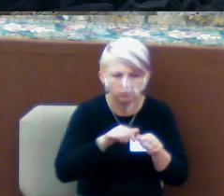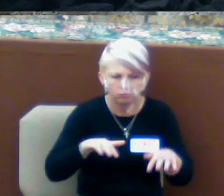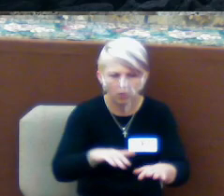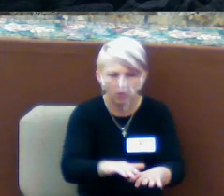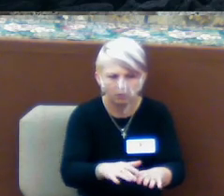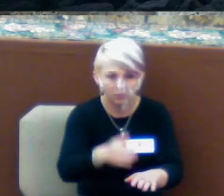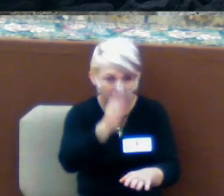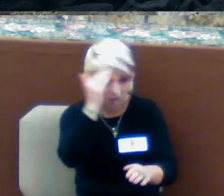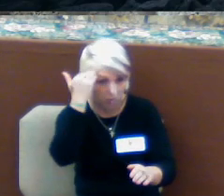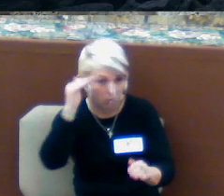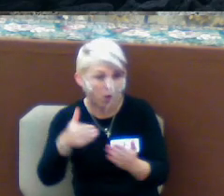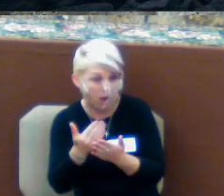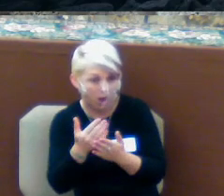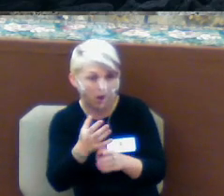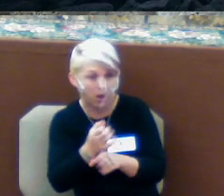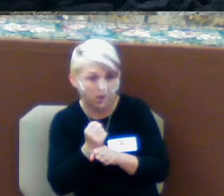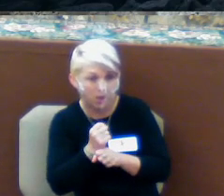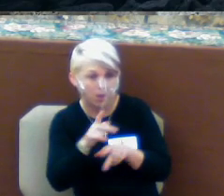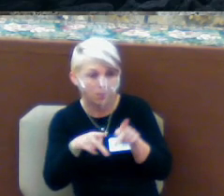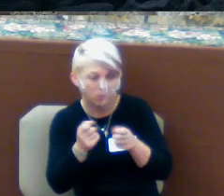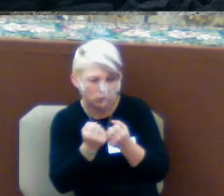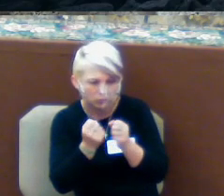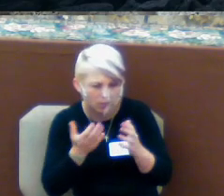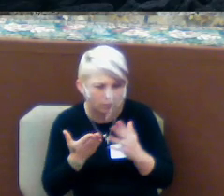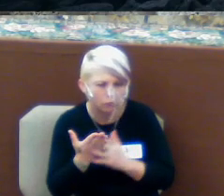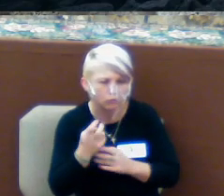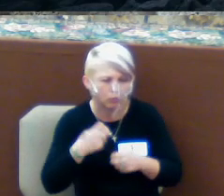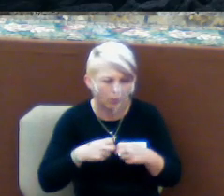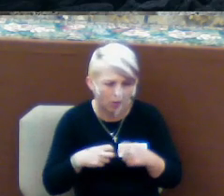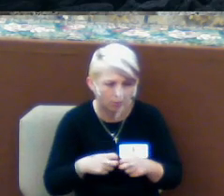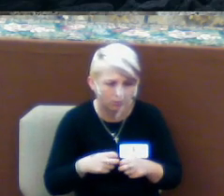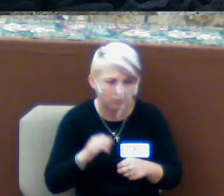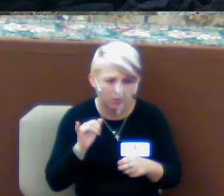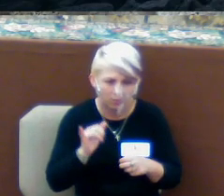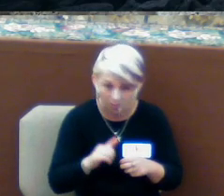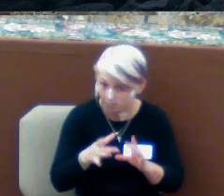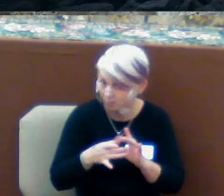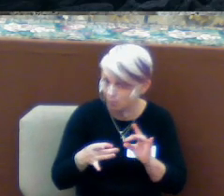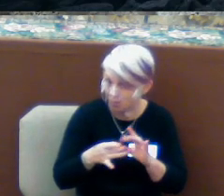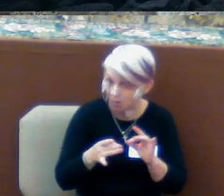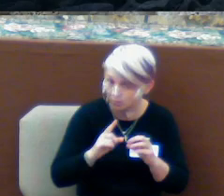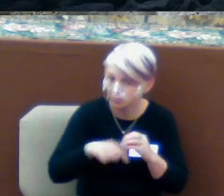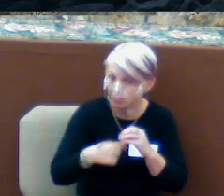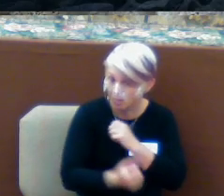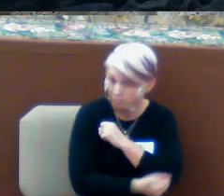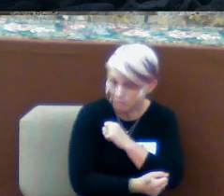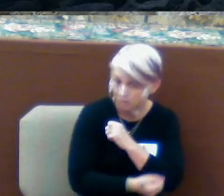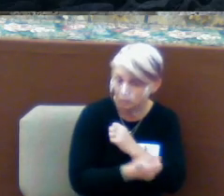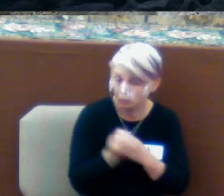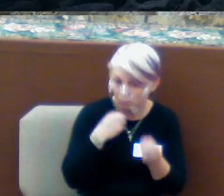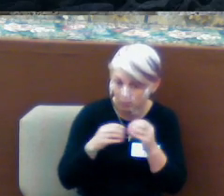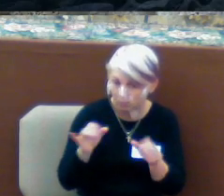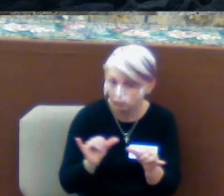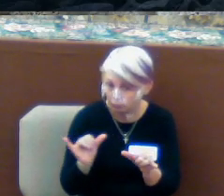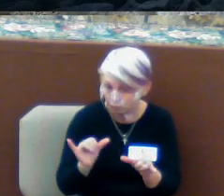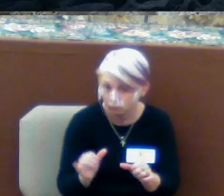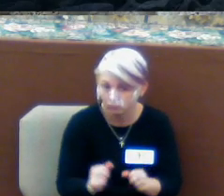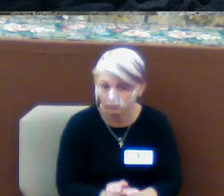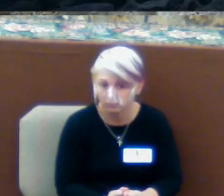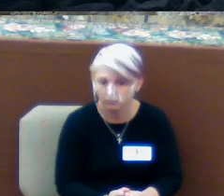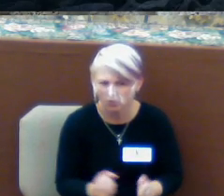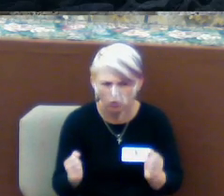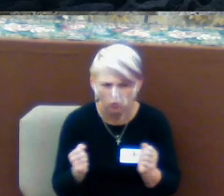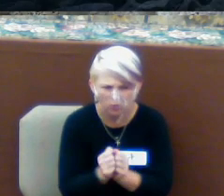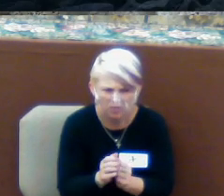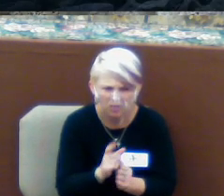to get God's people safely through the storm. Isn't that the message of the Passover meal as well? With